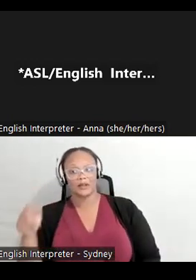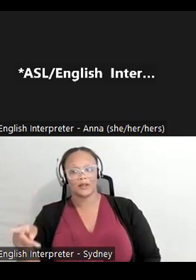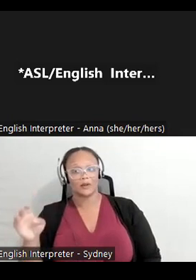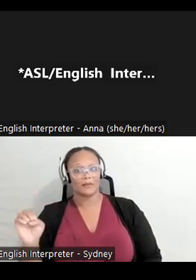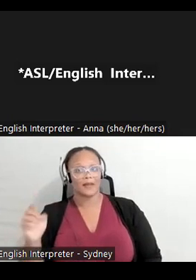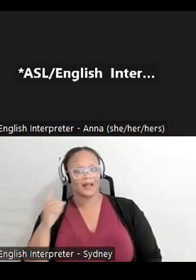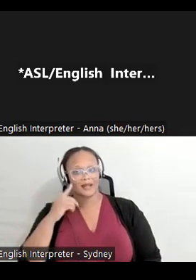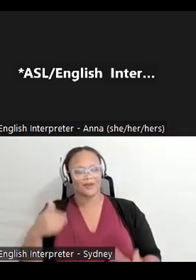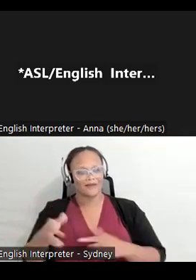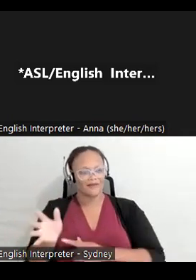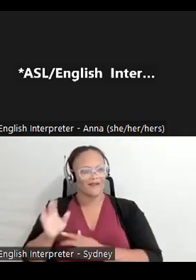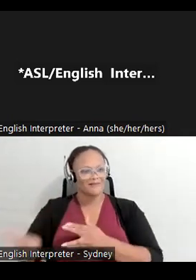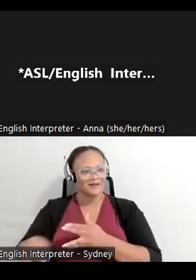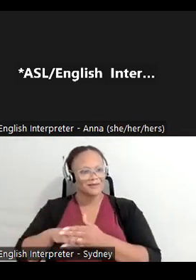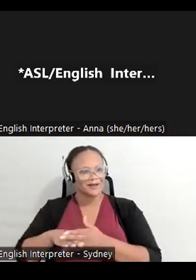have a 5-minute break.